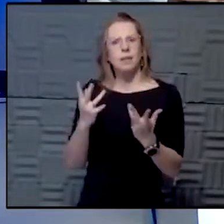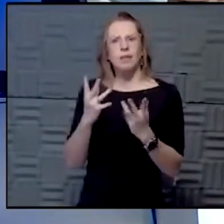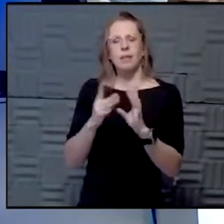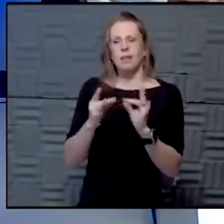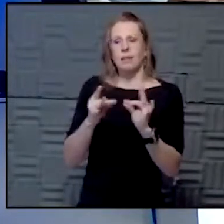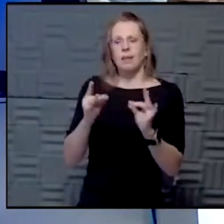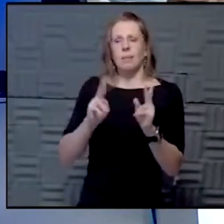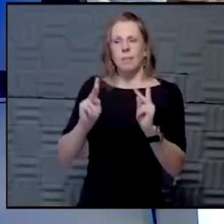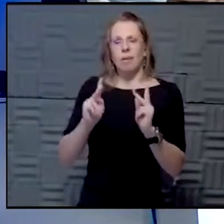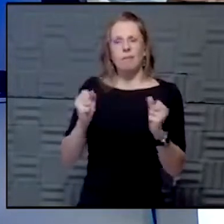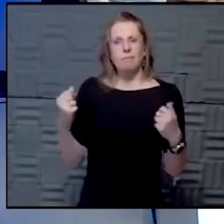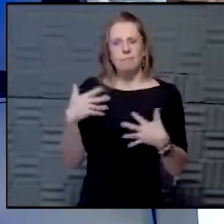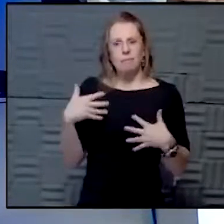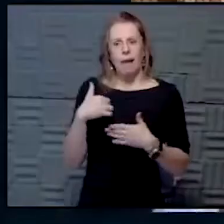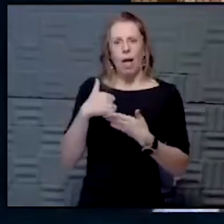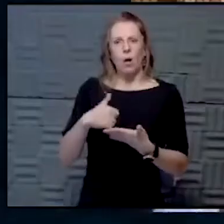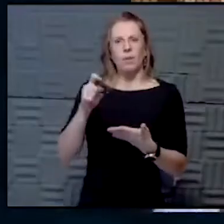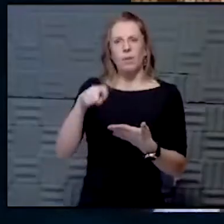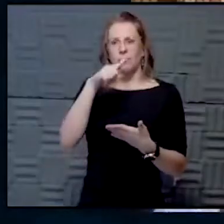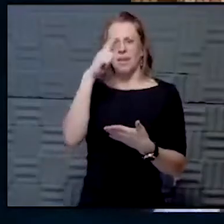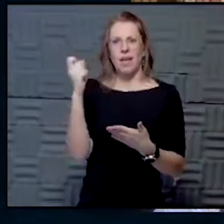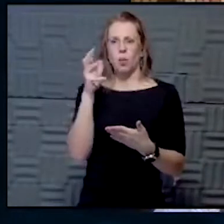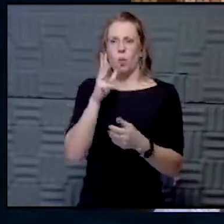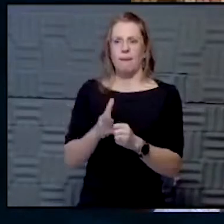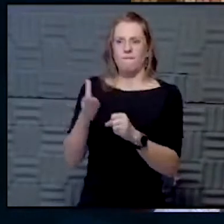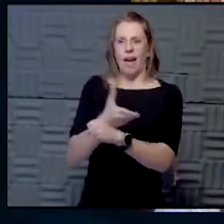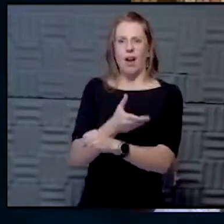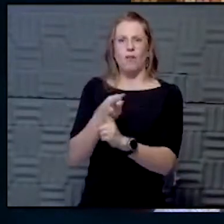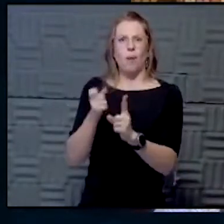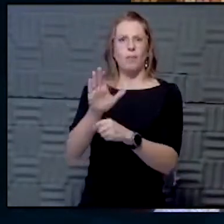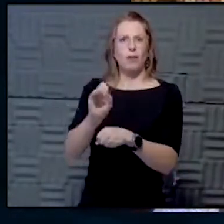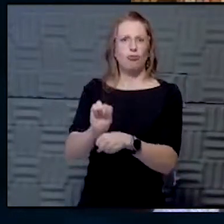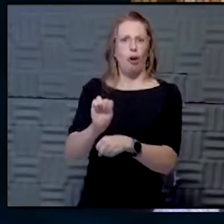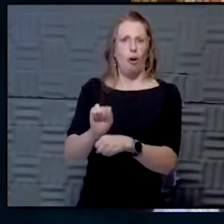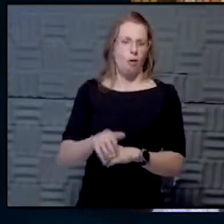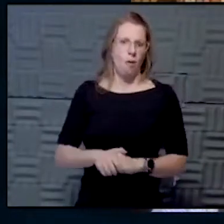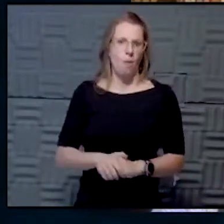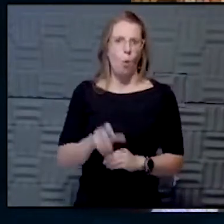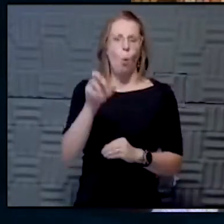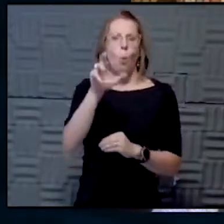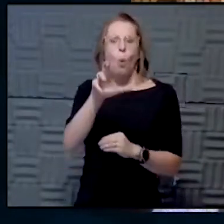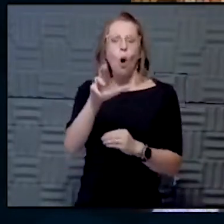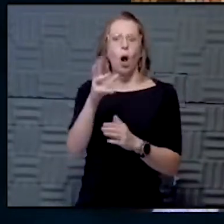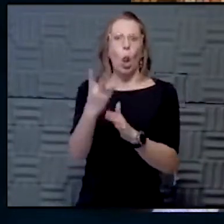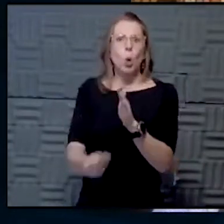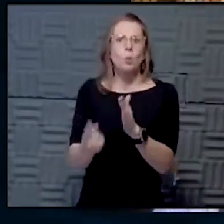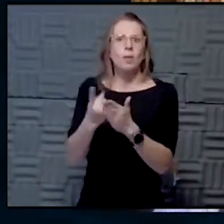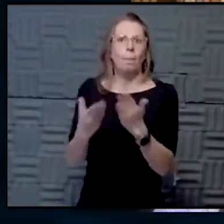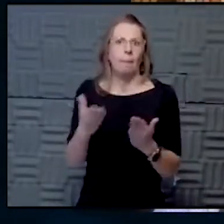fear getting help because they feel like they'll be fired from their jobs or lose something?